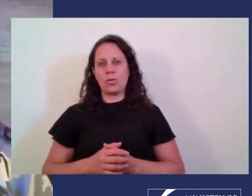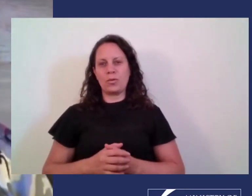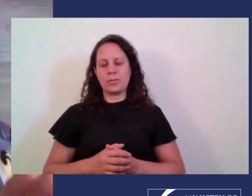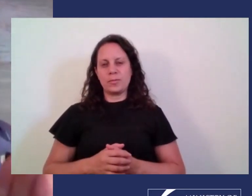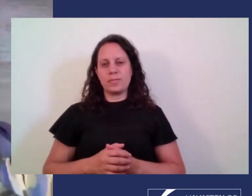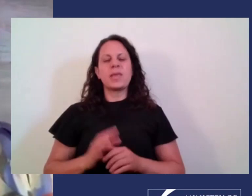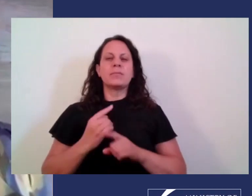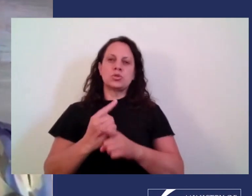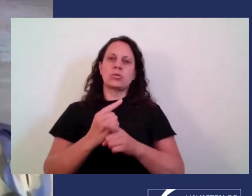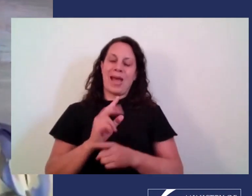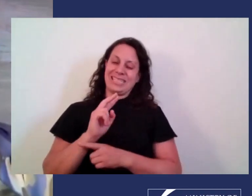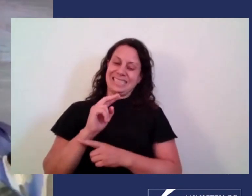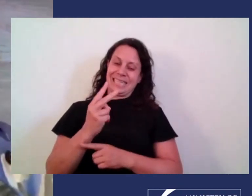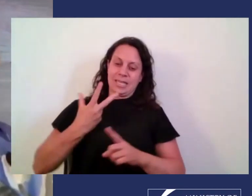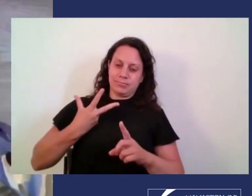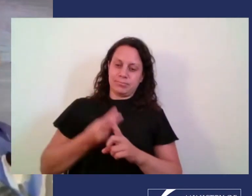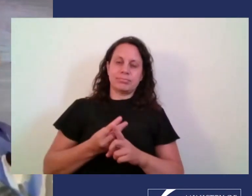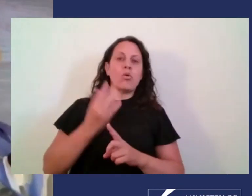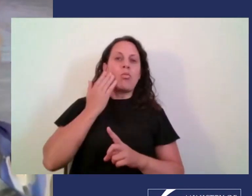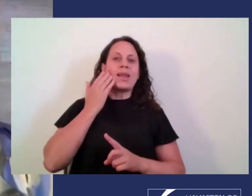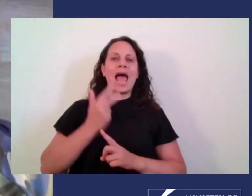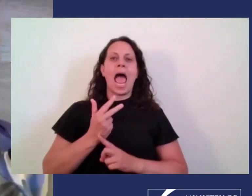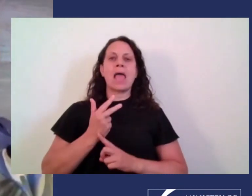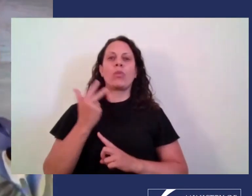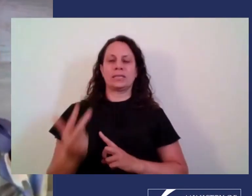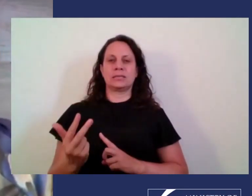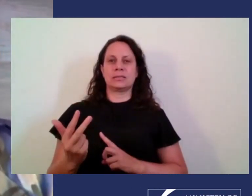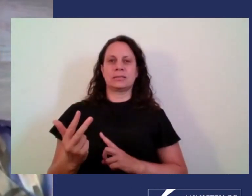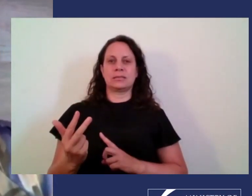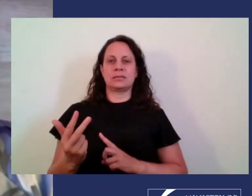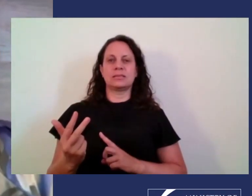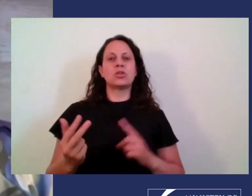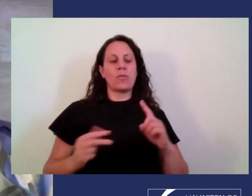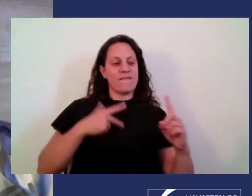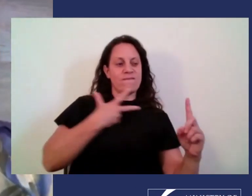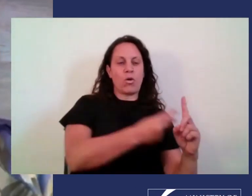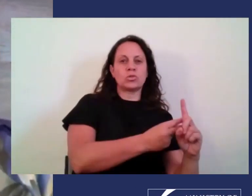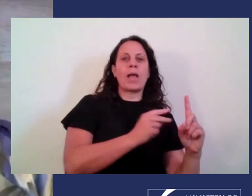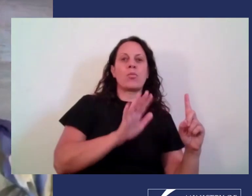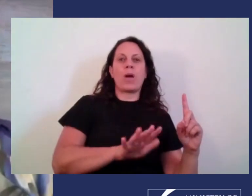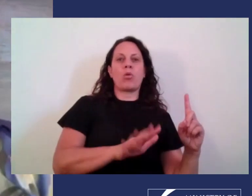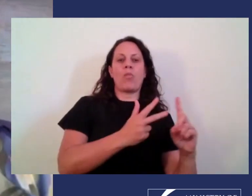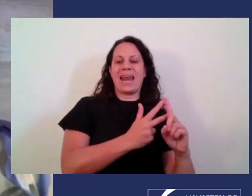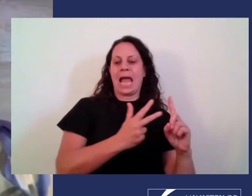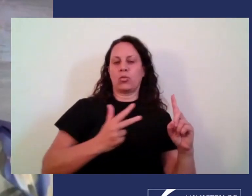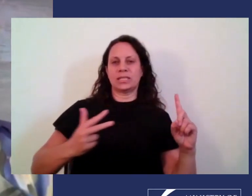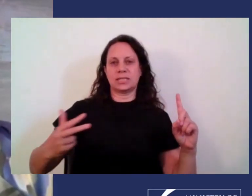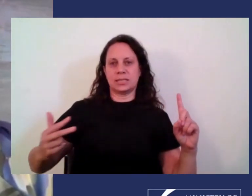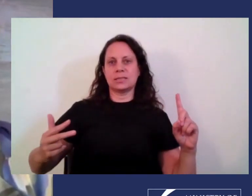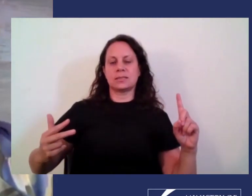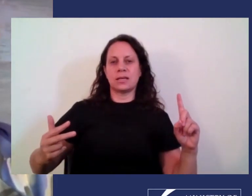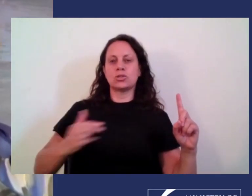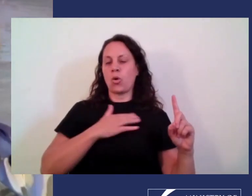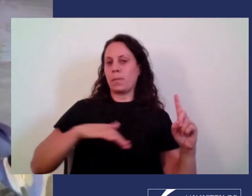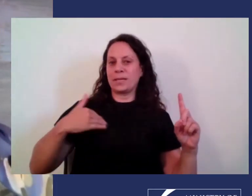second dose comes 8 weeks later. But there is provision in what's being advised through the Ministry of